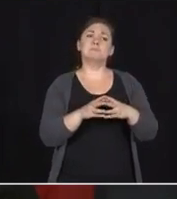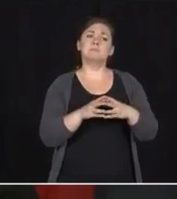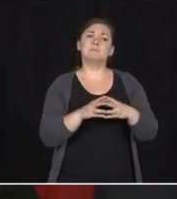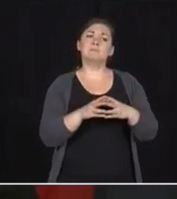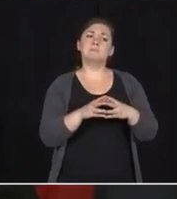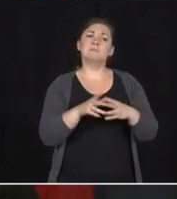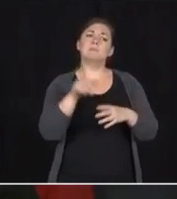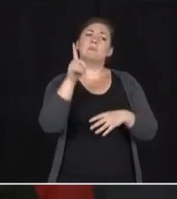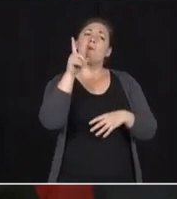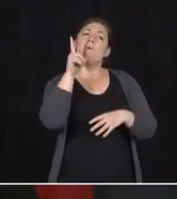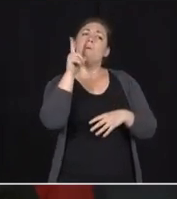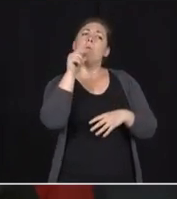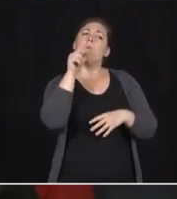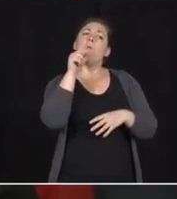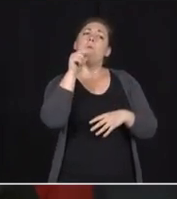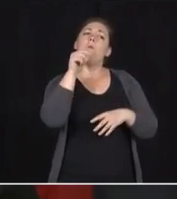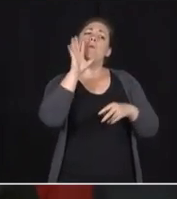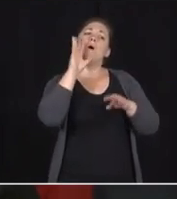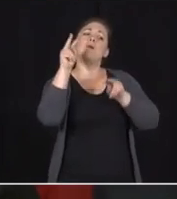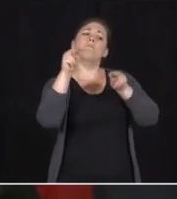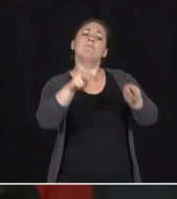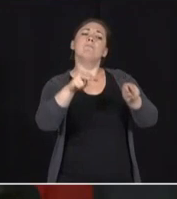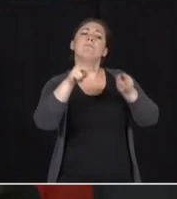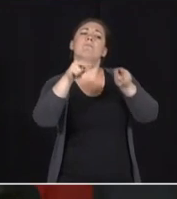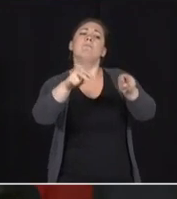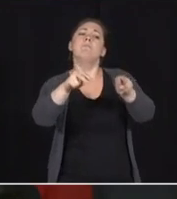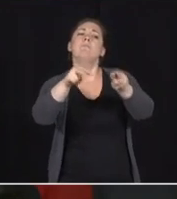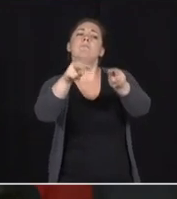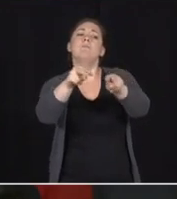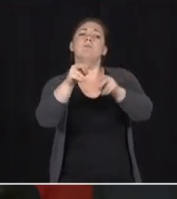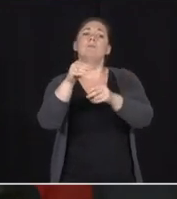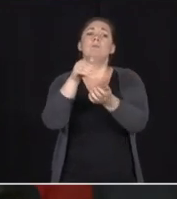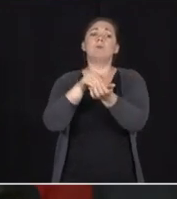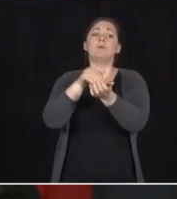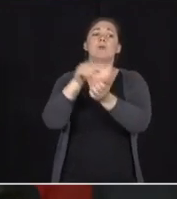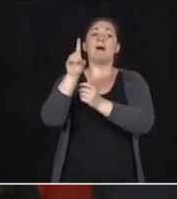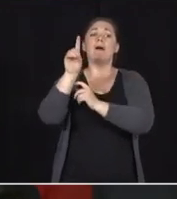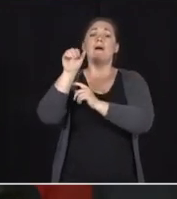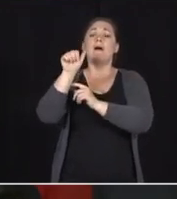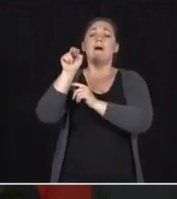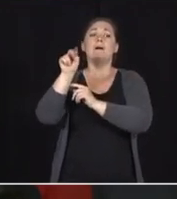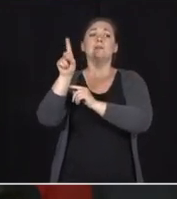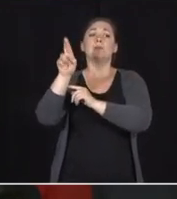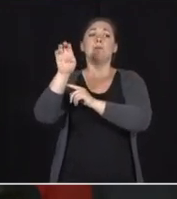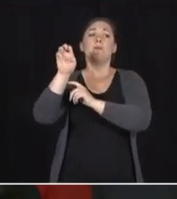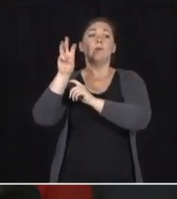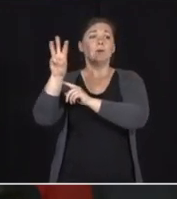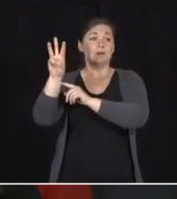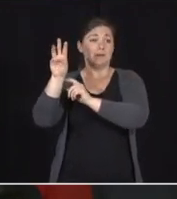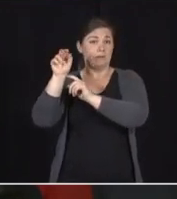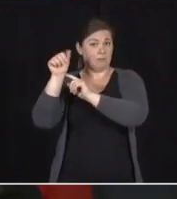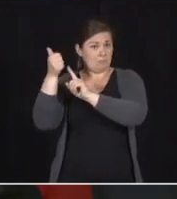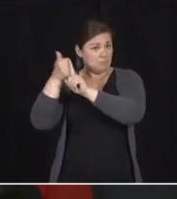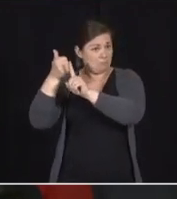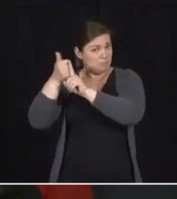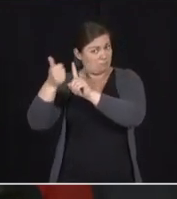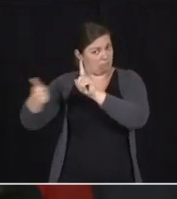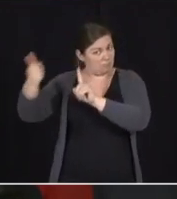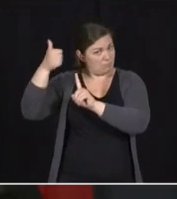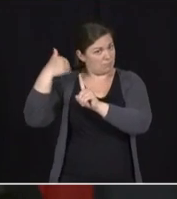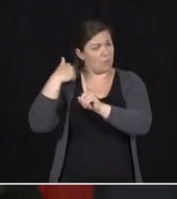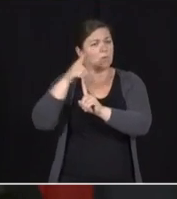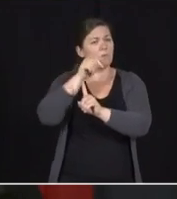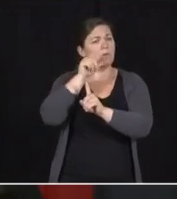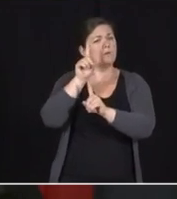Anderson and the Chief Coroner. Is there a reason that Dr. Williams isn't involved in this? Well, everyone's going to be involved, and we always